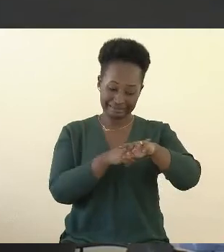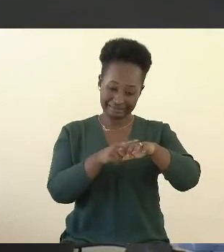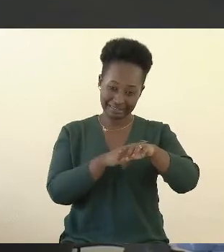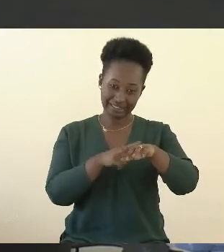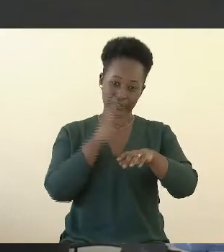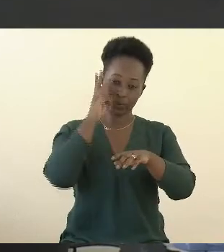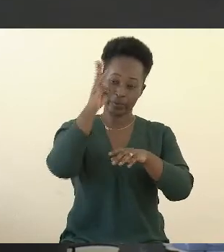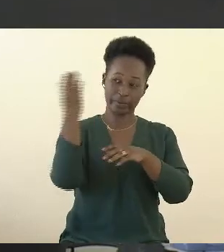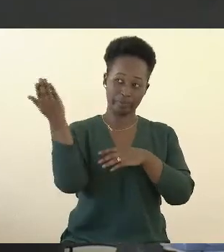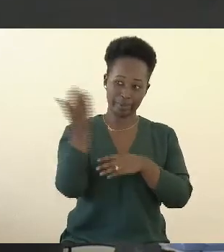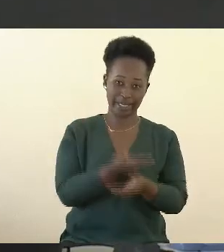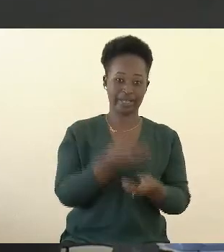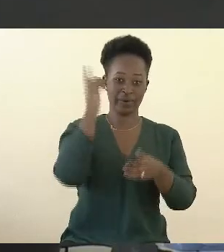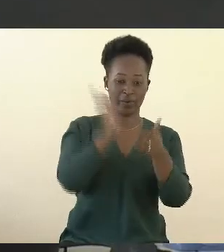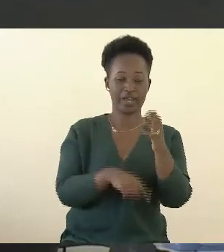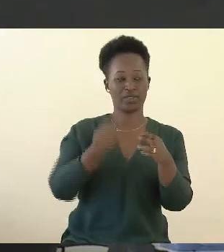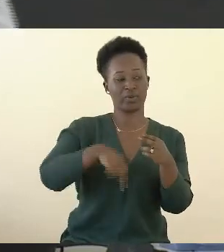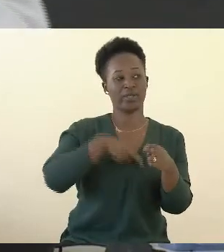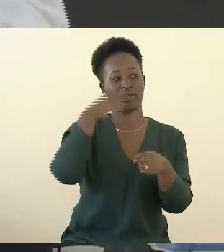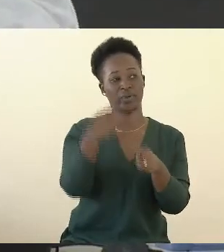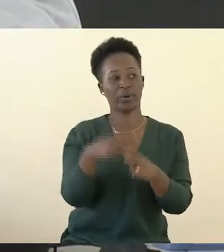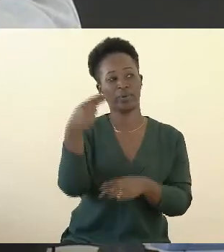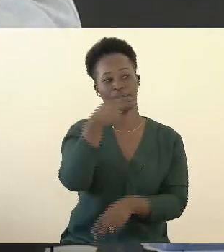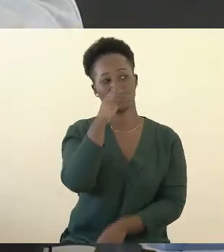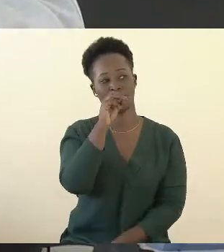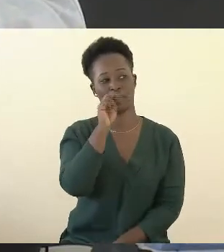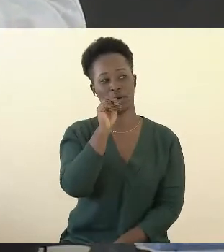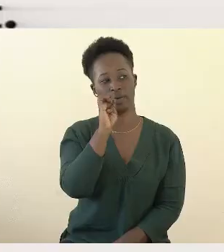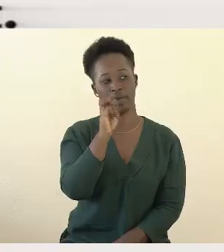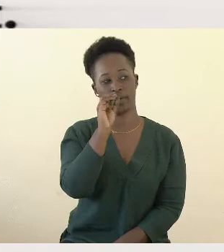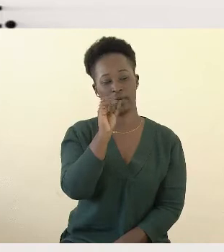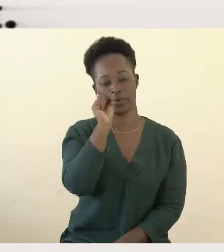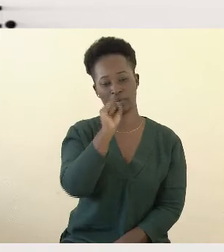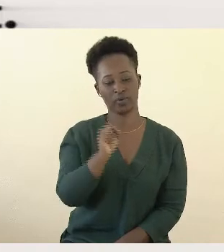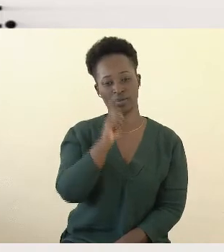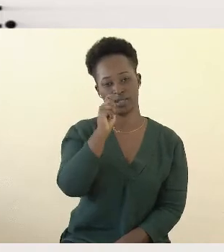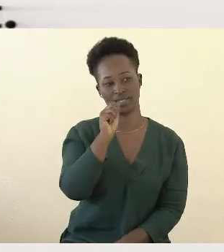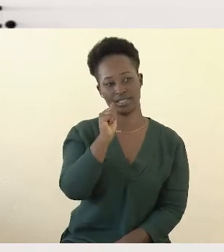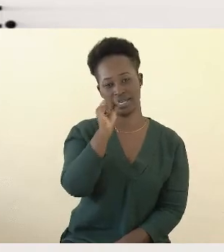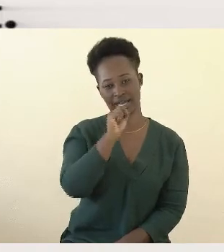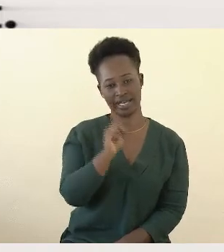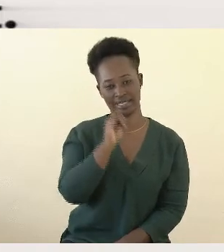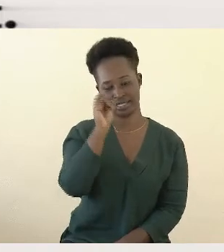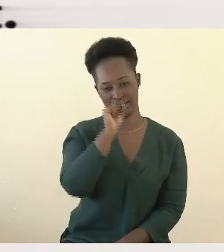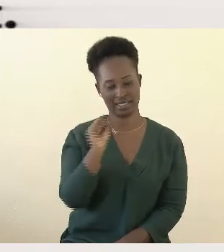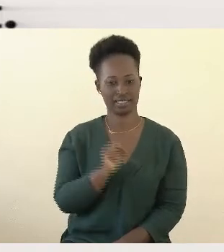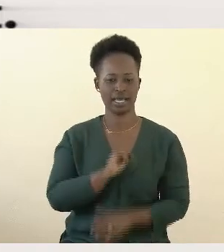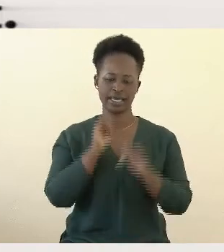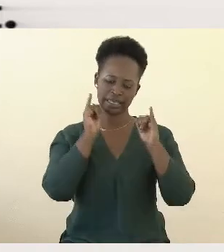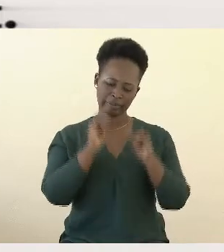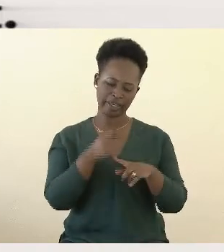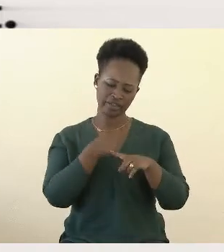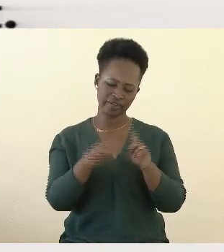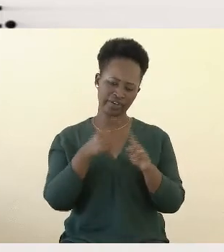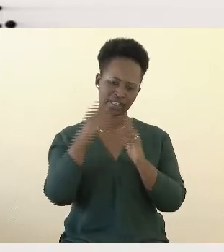call homeostasis. All right? Let's talk about, keeping different aspects of the body constant.